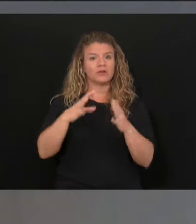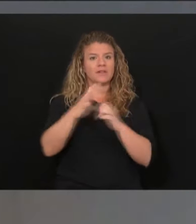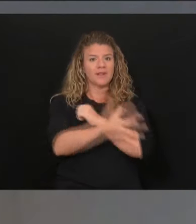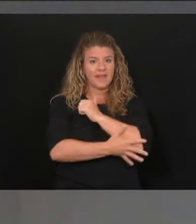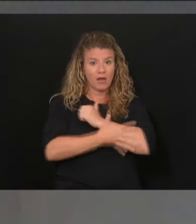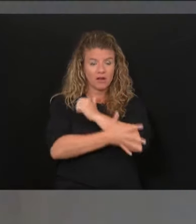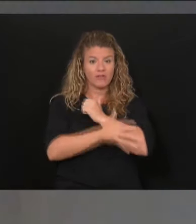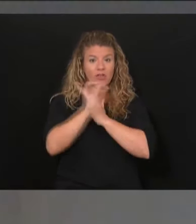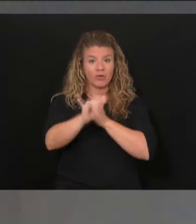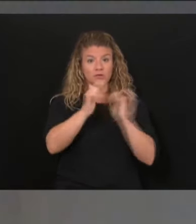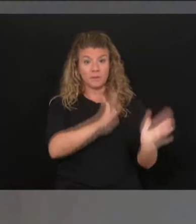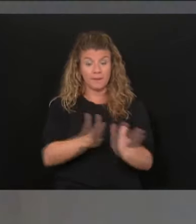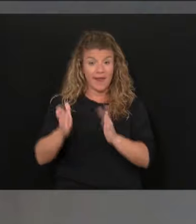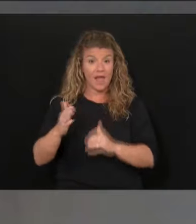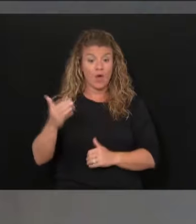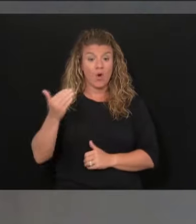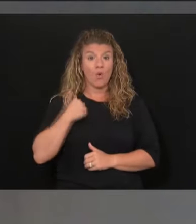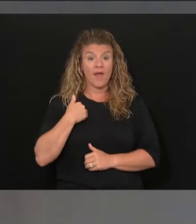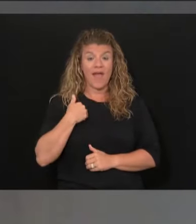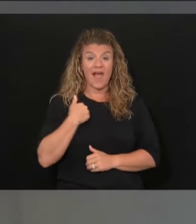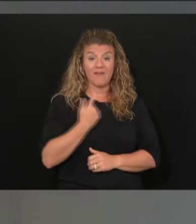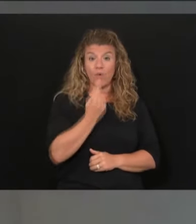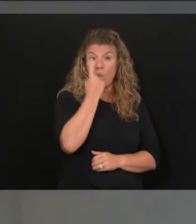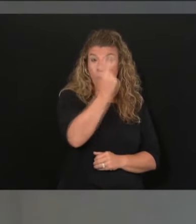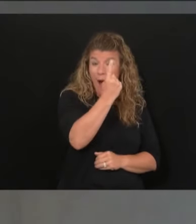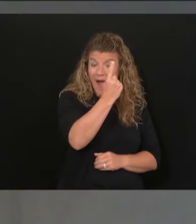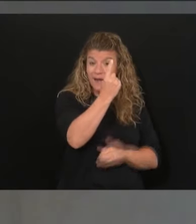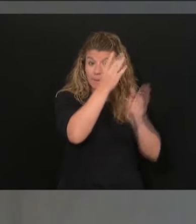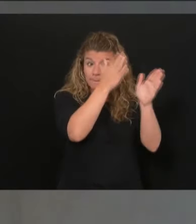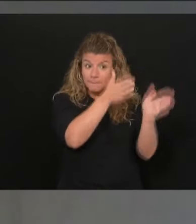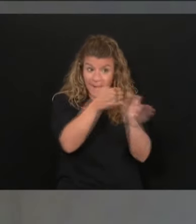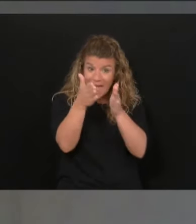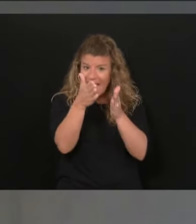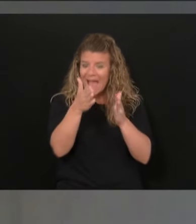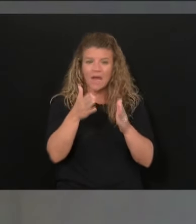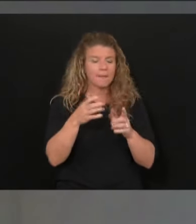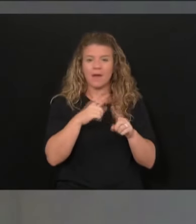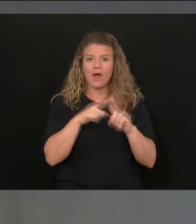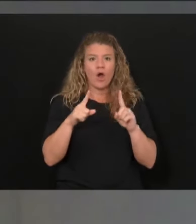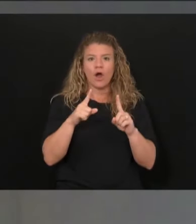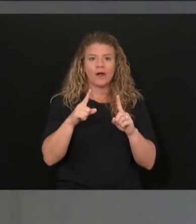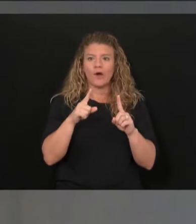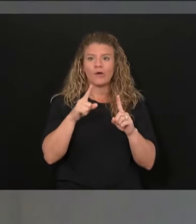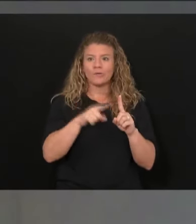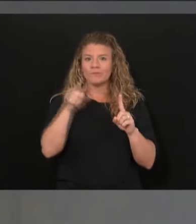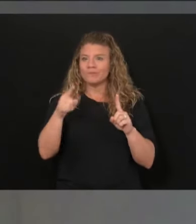Do we have one overarching plan, or are we going with more of a patchwork from county to county?